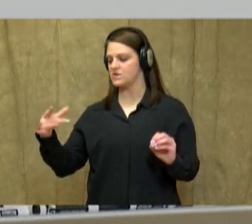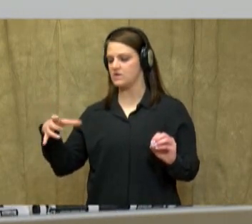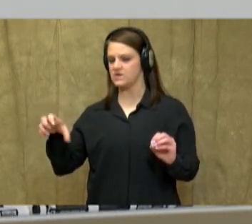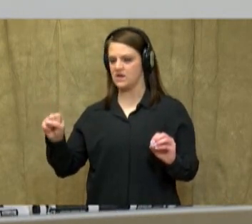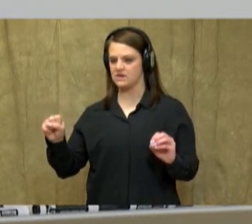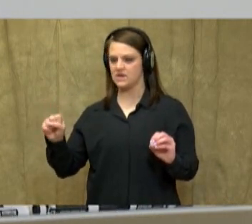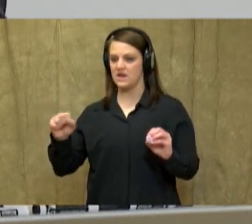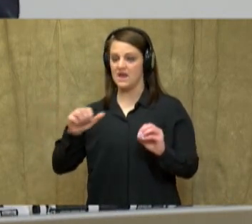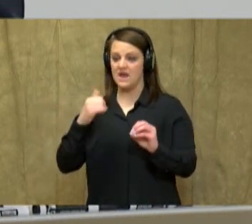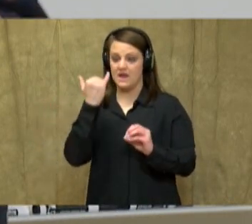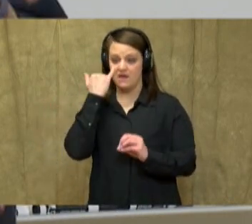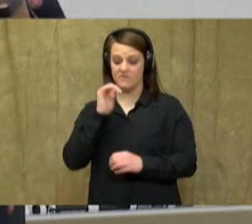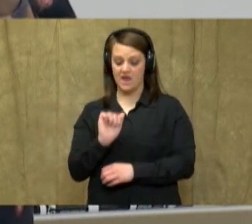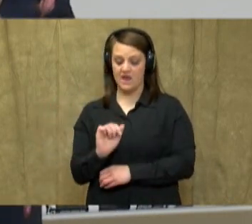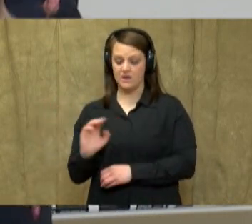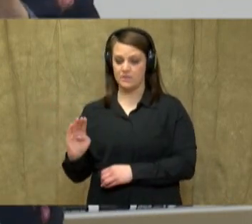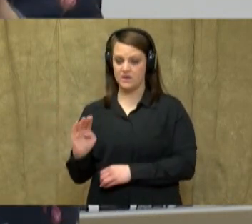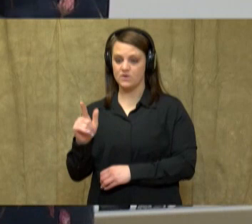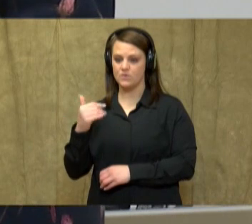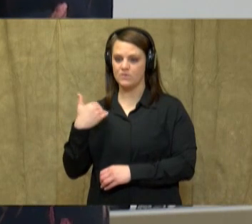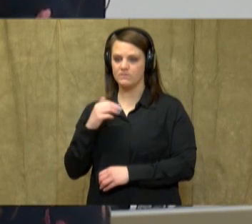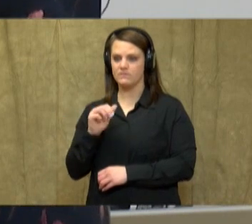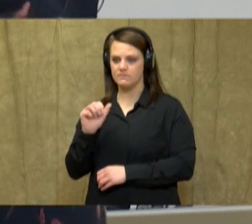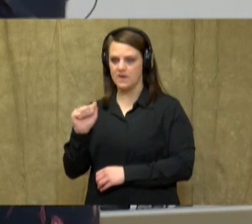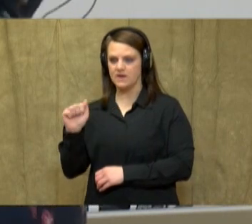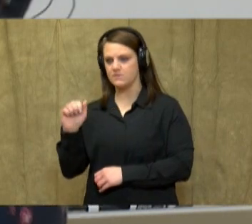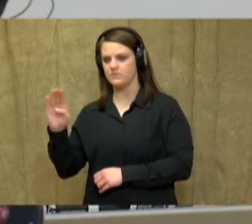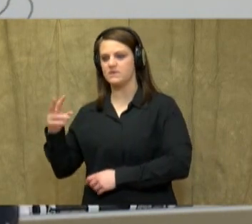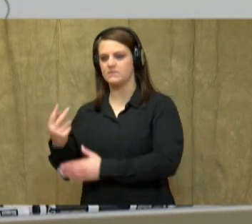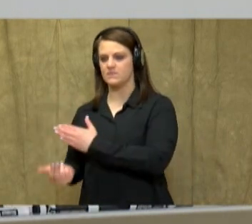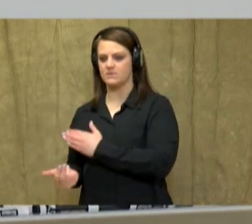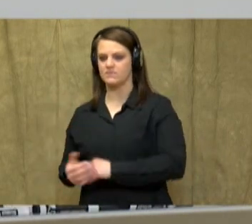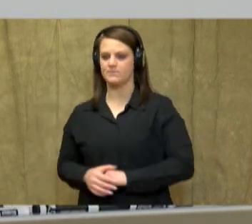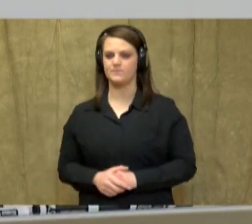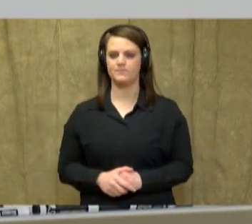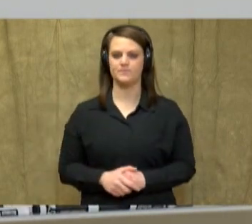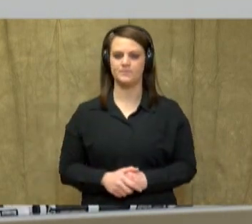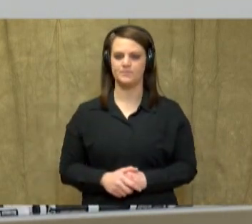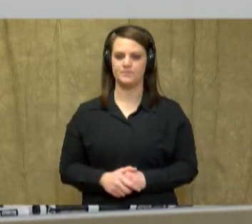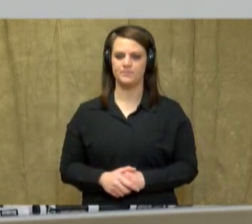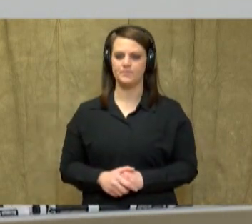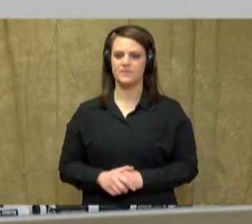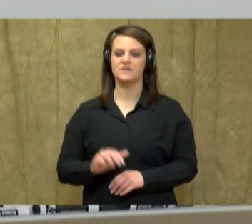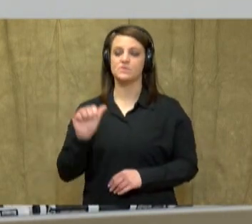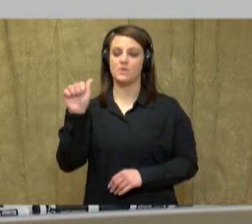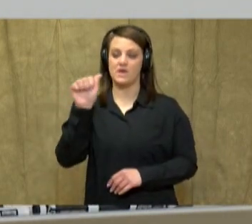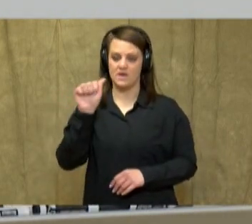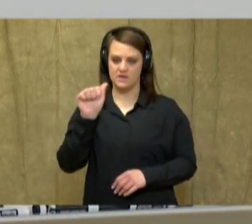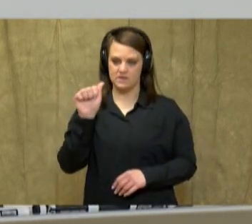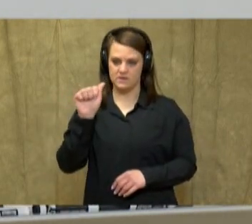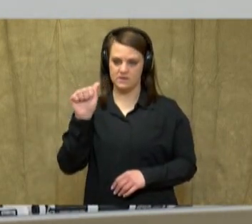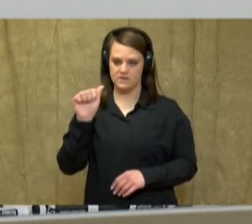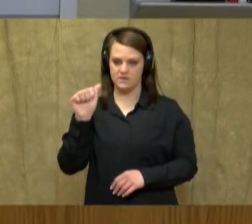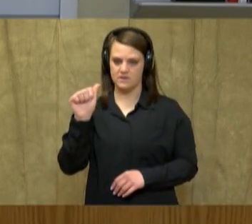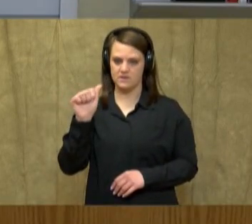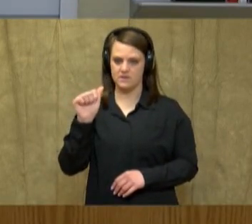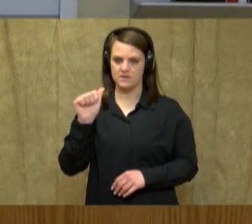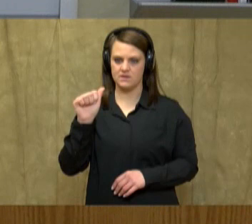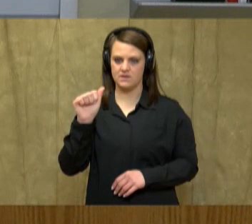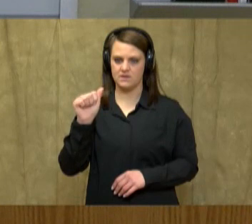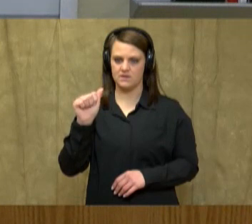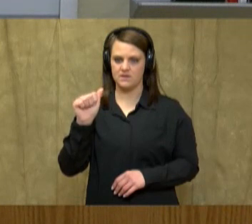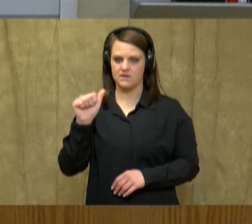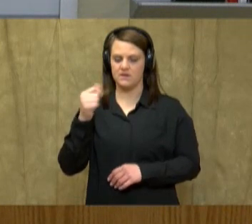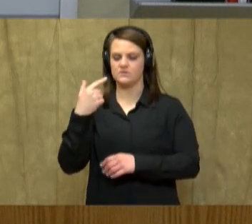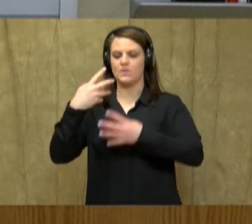if you are AB, you have both A and B. All right, so let's talk about this. So for A, blood type A, I'm going to